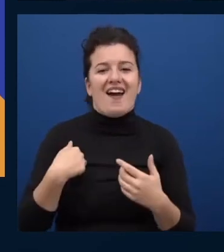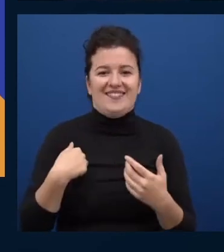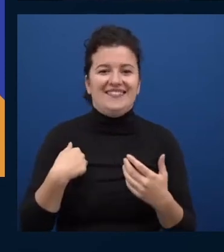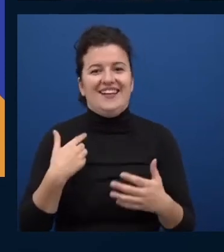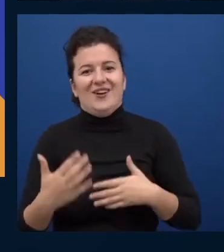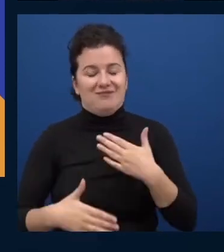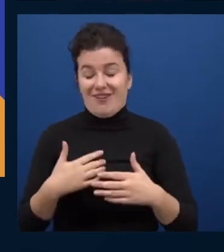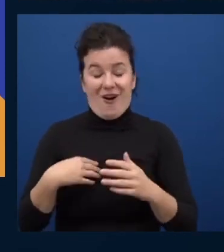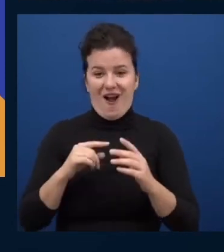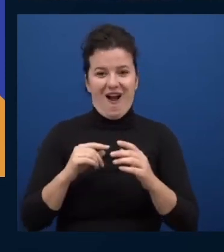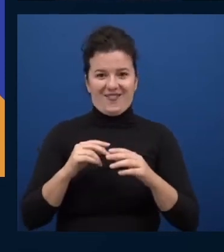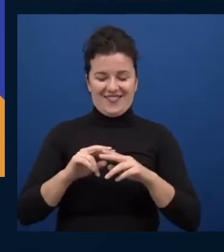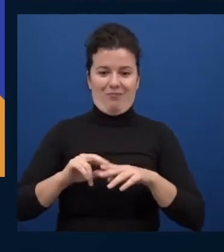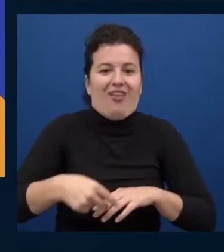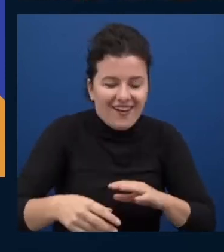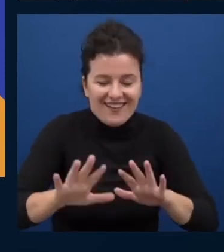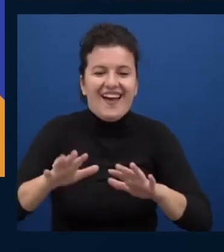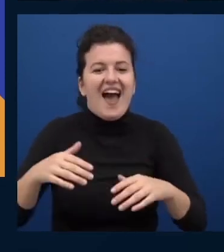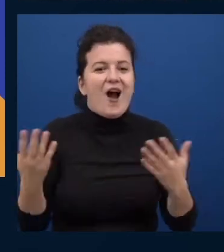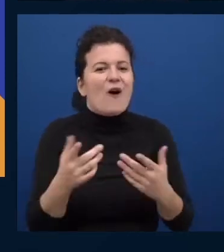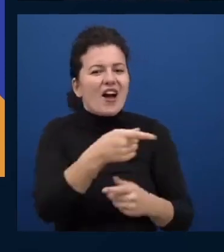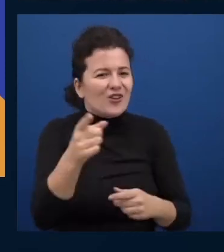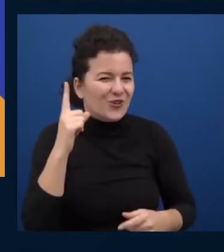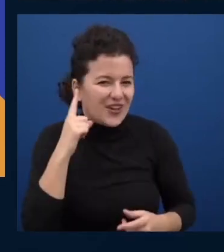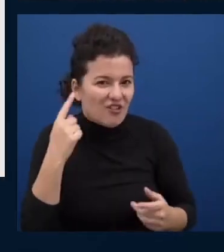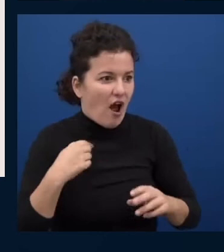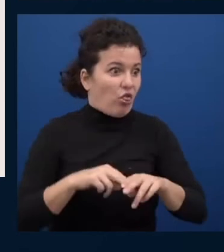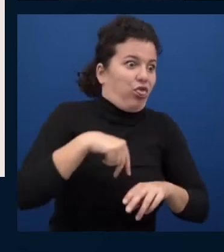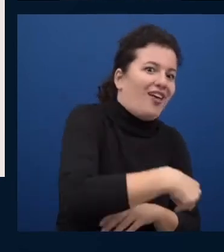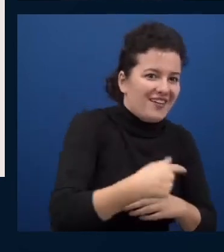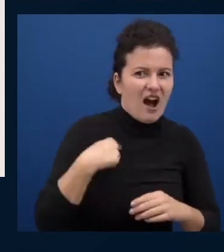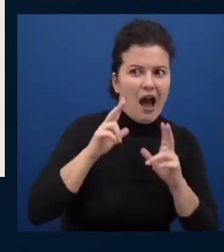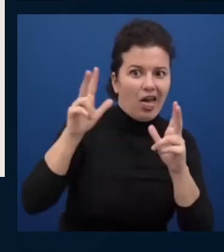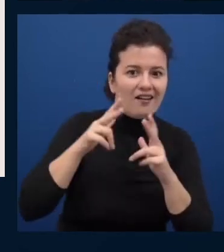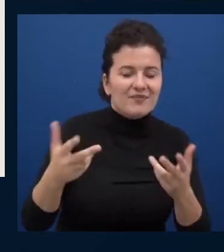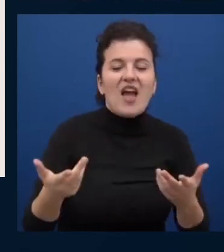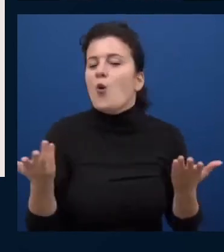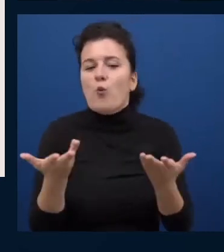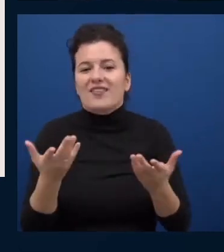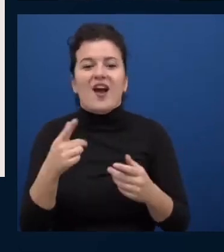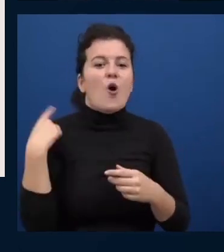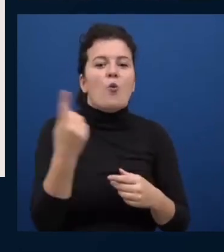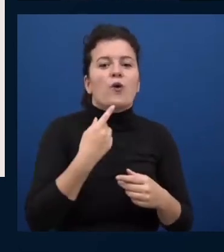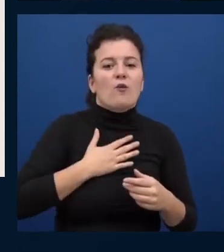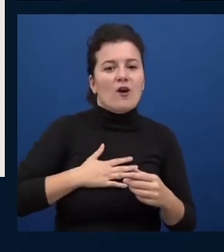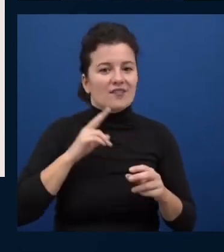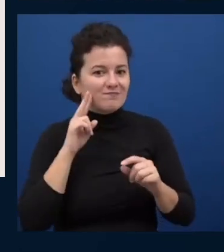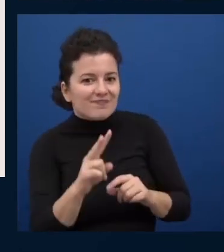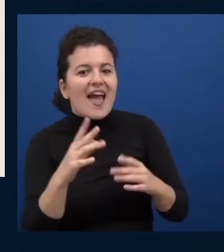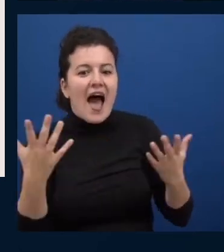and you heard that because we want to be more predictable. So we are going over to a semantic